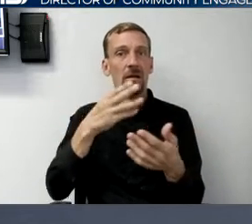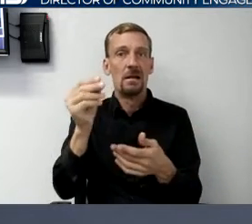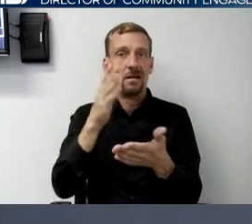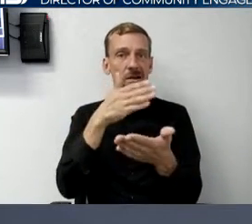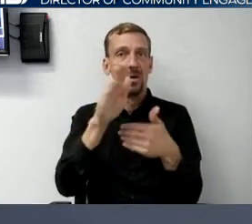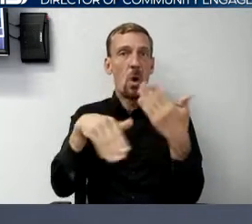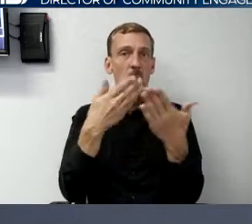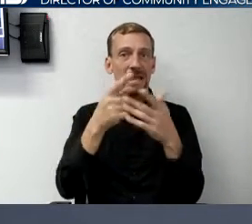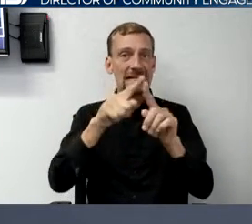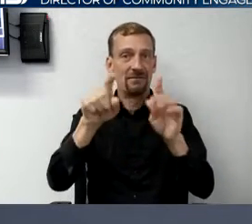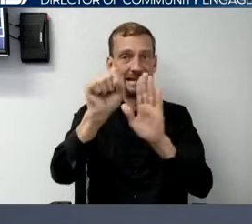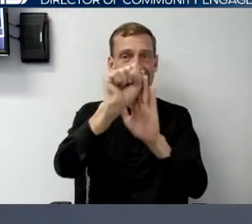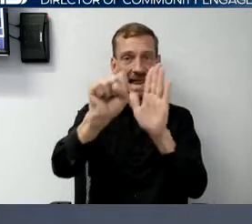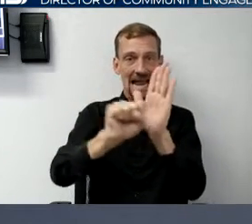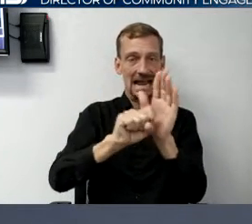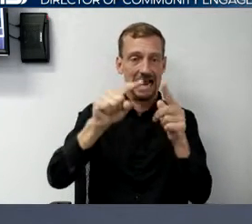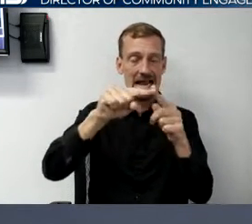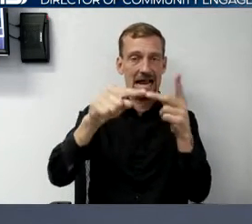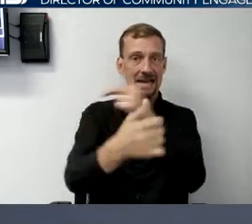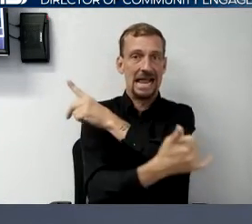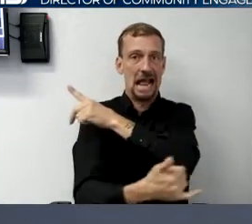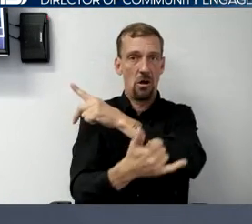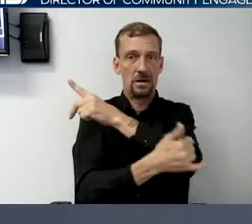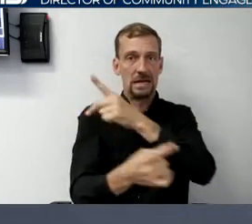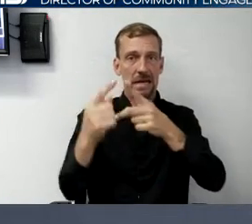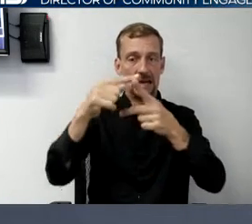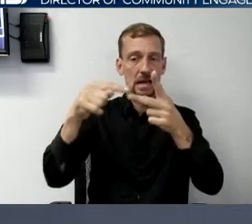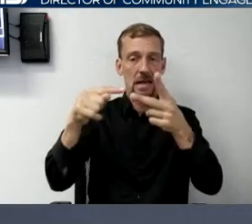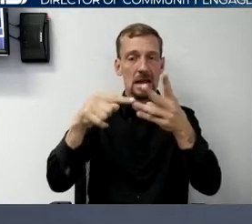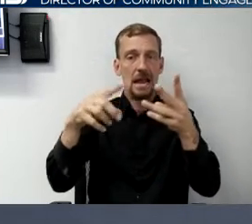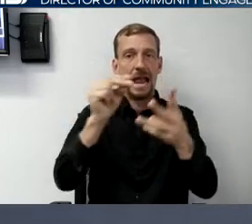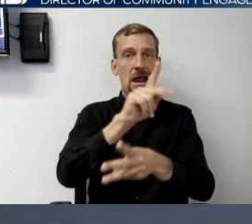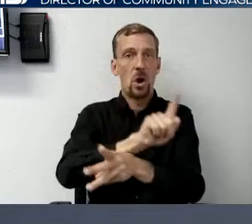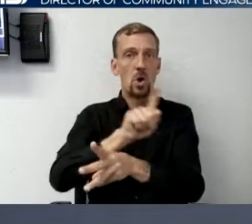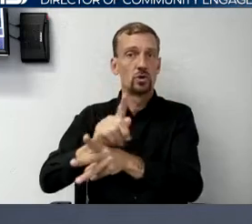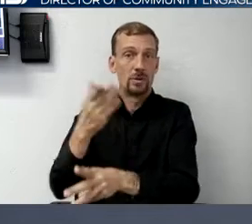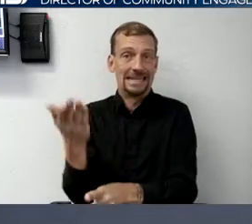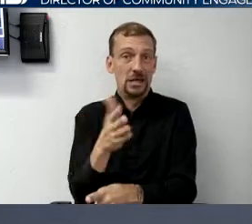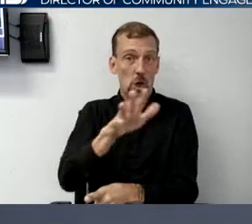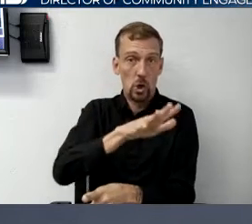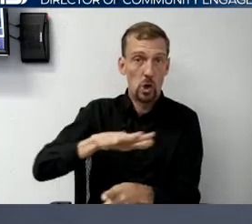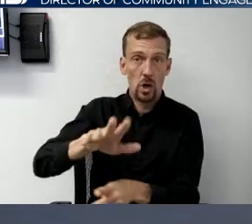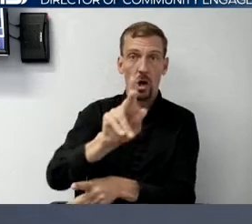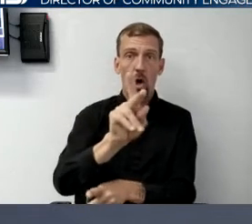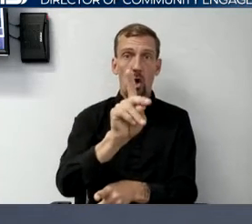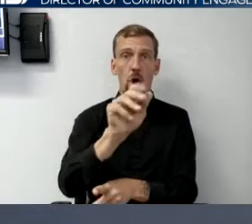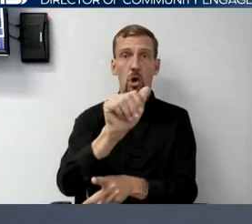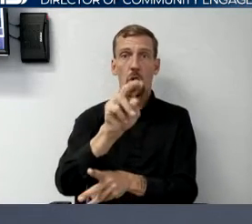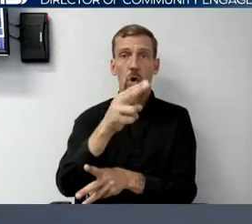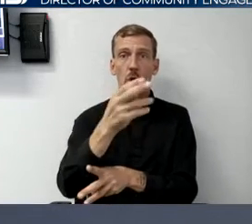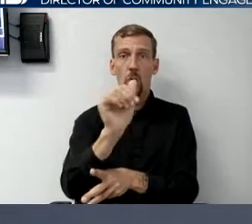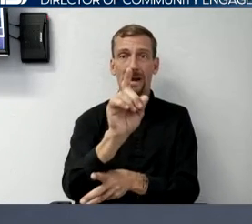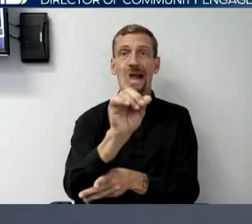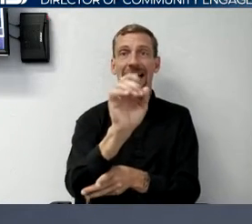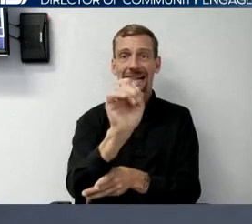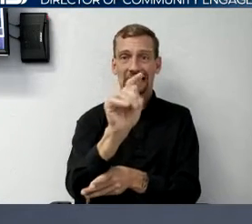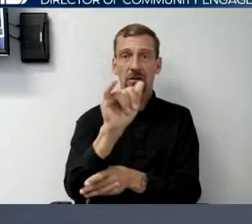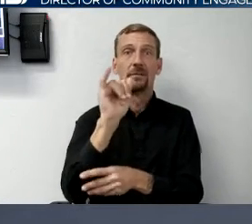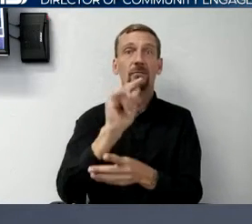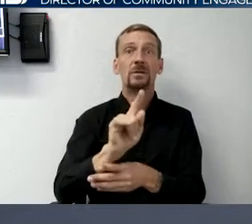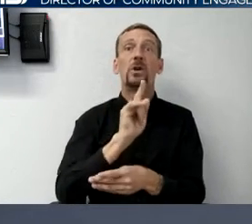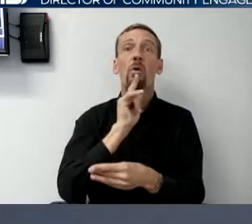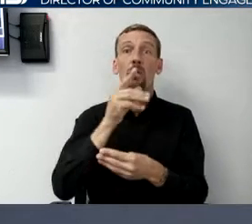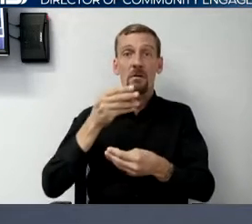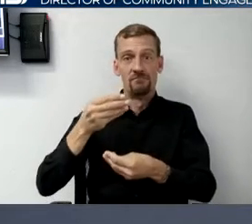statistics at the state level, the county level, and here locally at Kaweah Delta. It is a very fluid